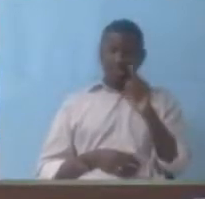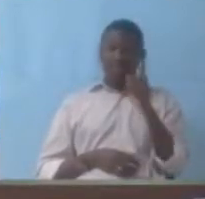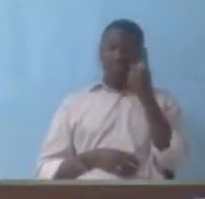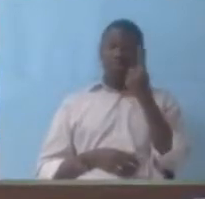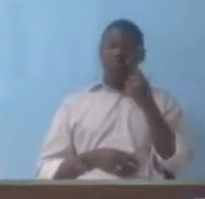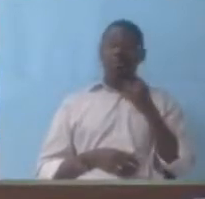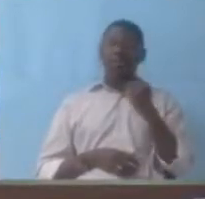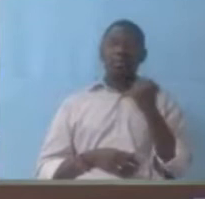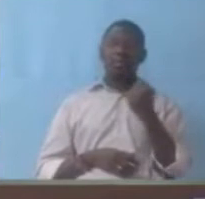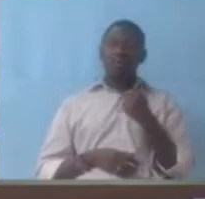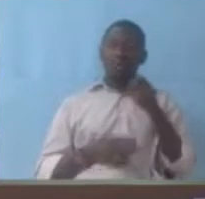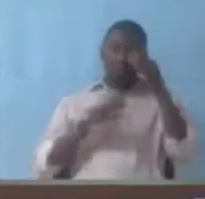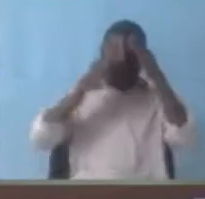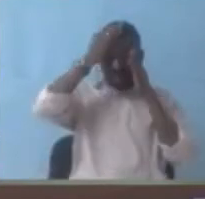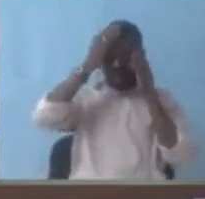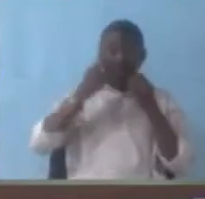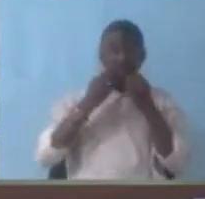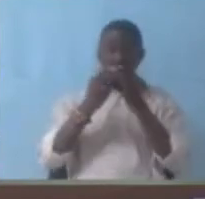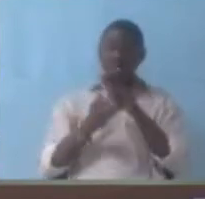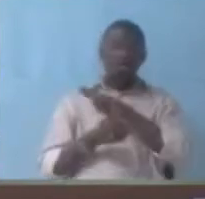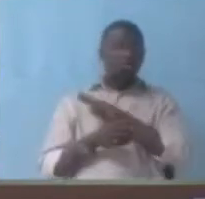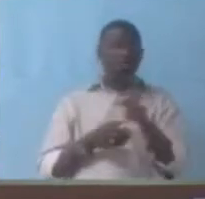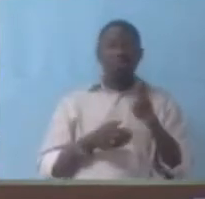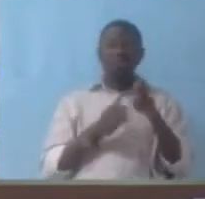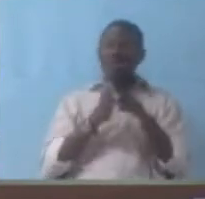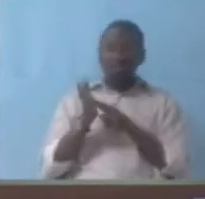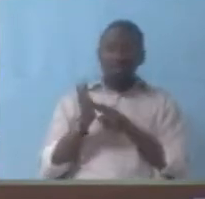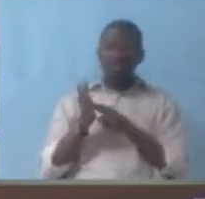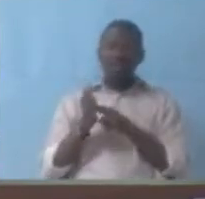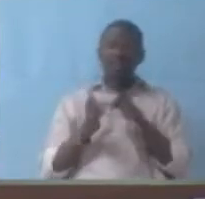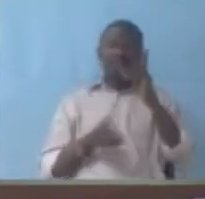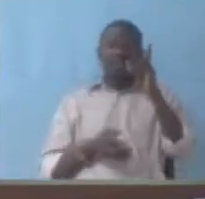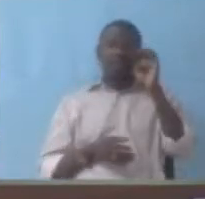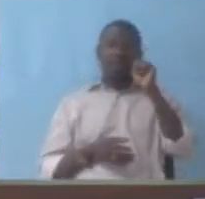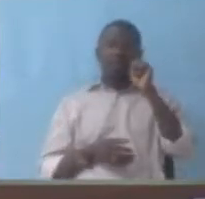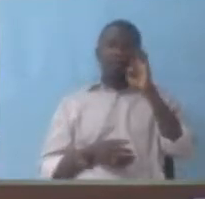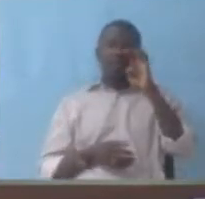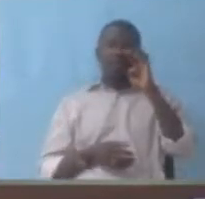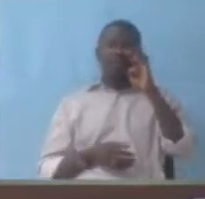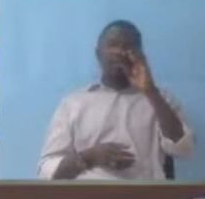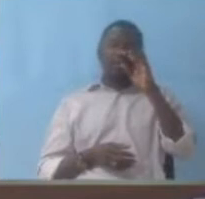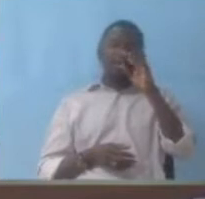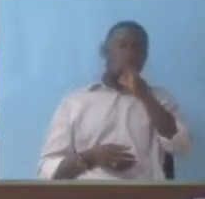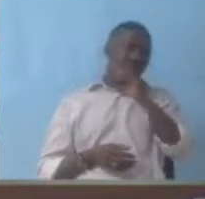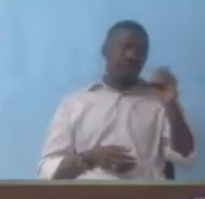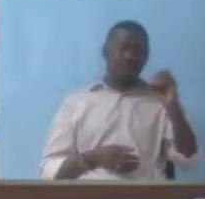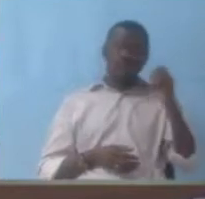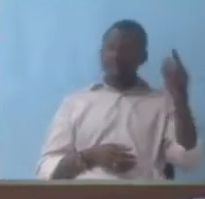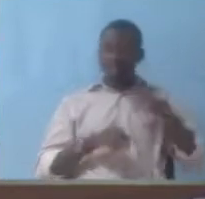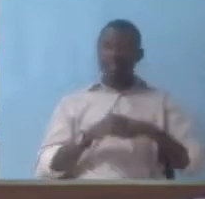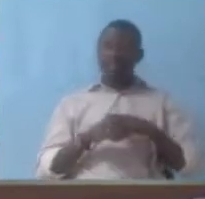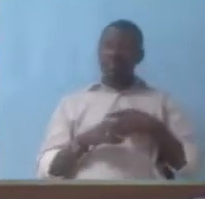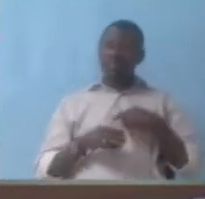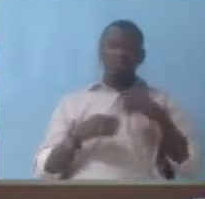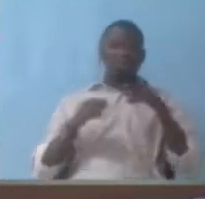The military, as I said, don't need a decree. They were already in charge. So jarolu ngene foko e mansula decree la. Kato tumo